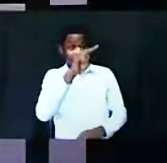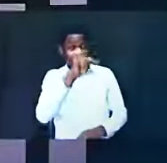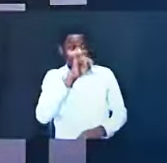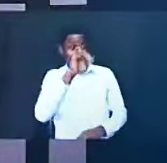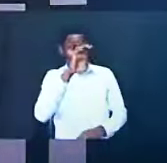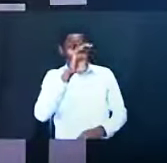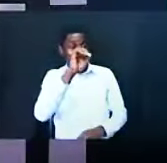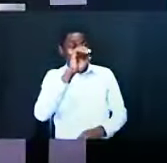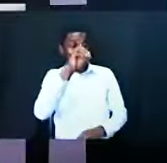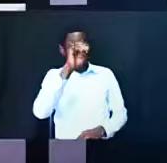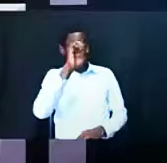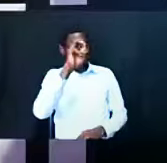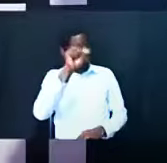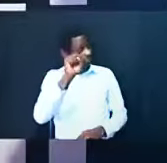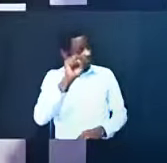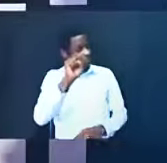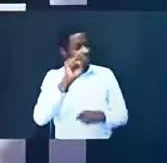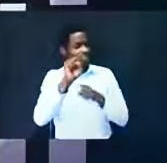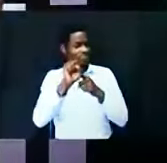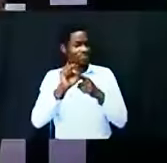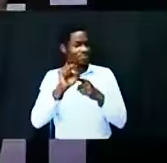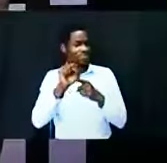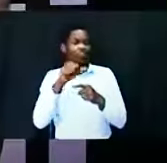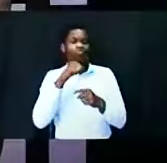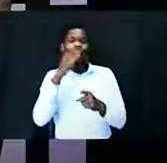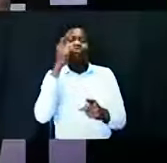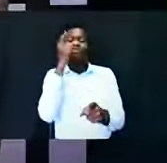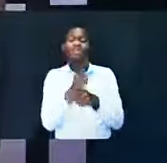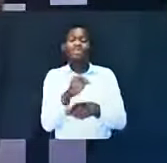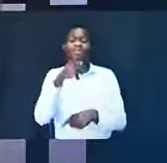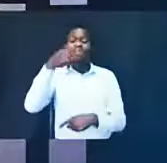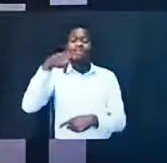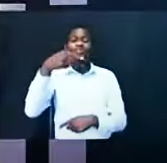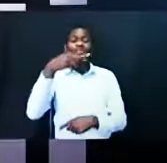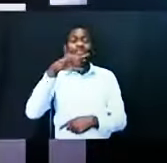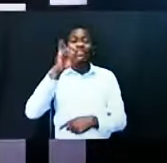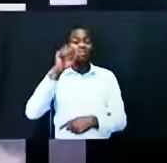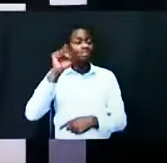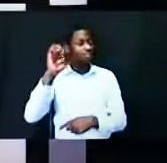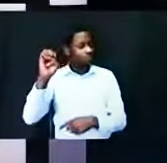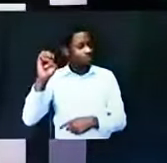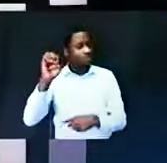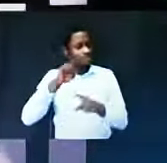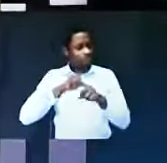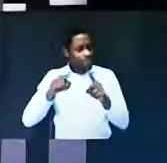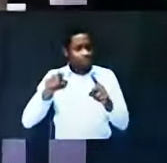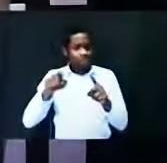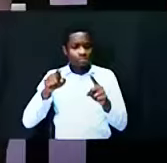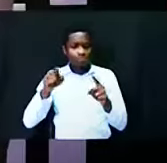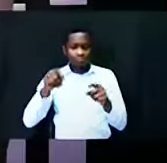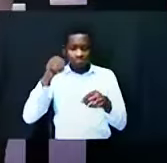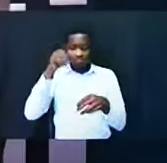He was one of the 72 council that supervised the activities of the Jews.